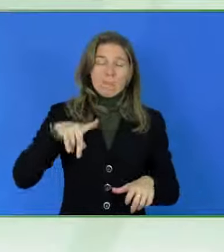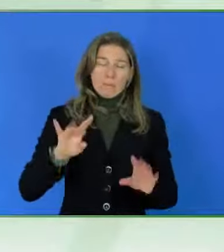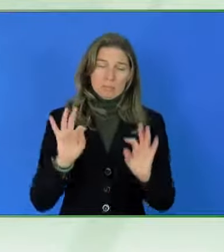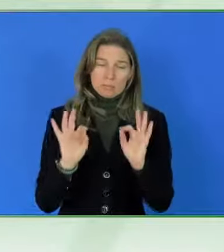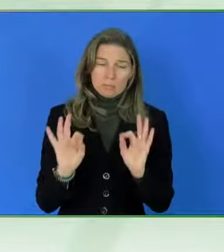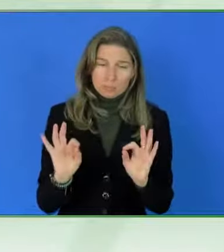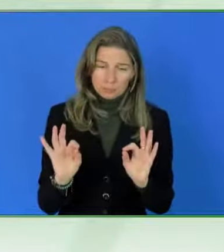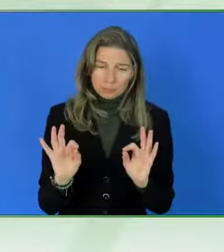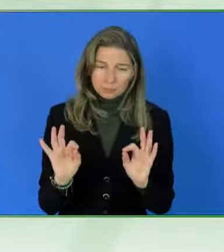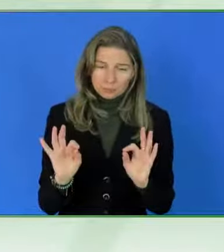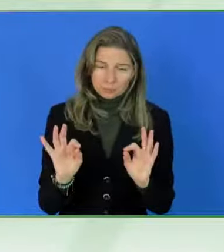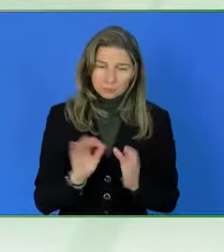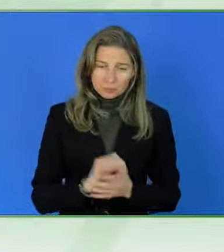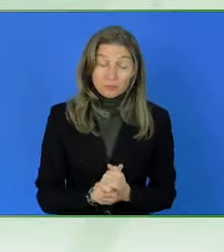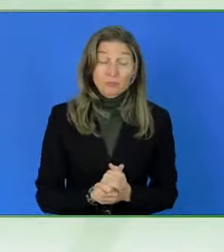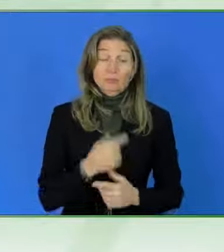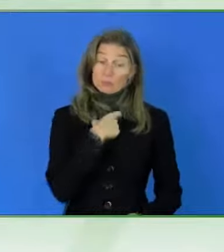that,